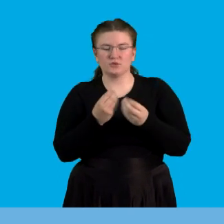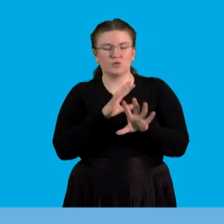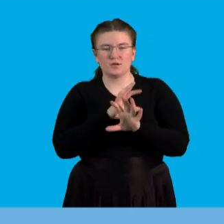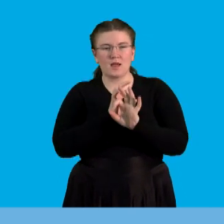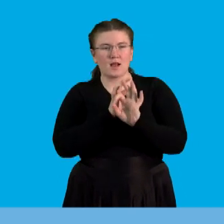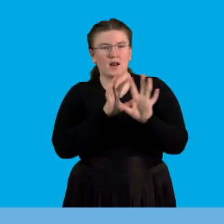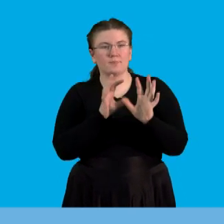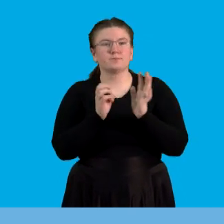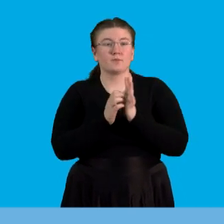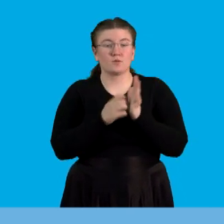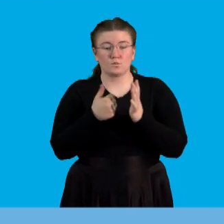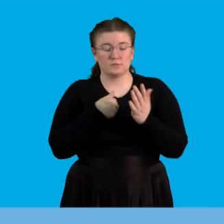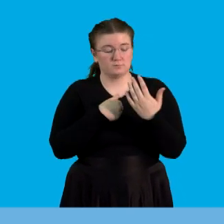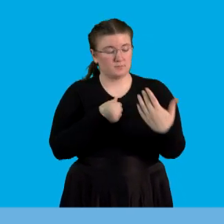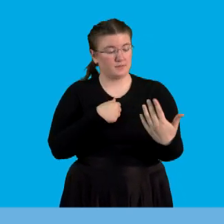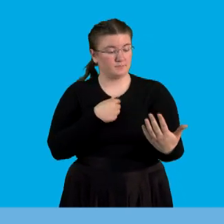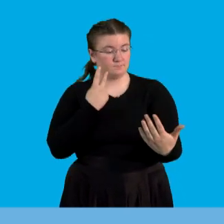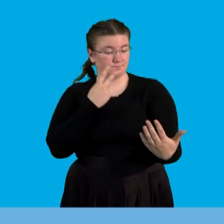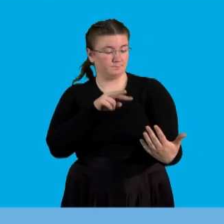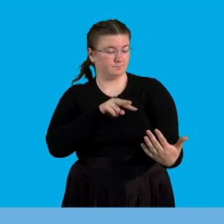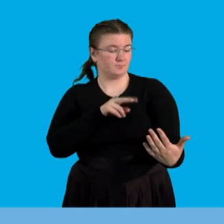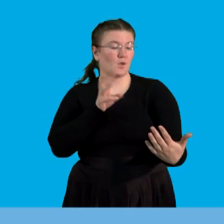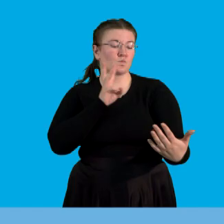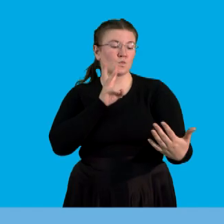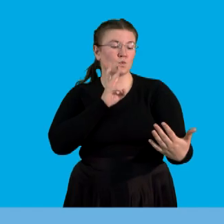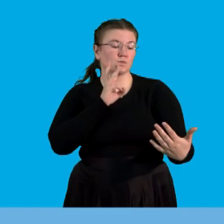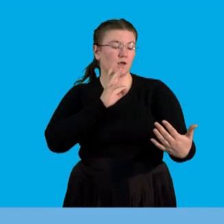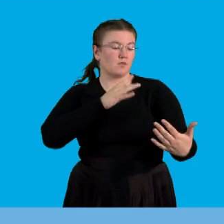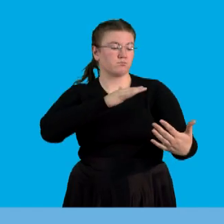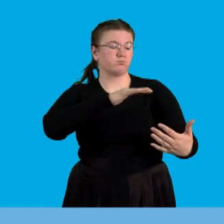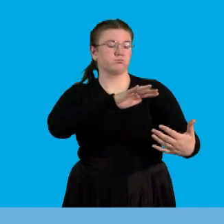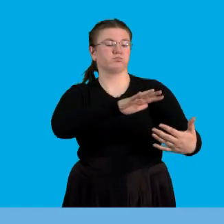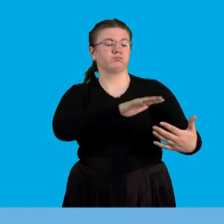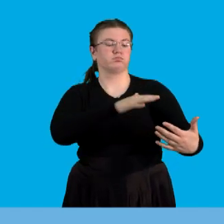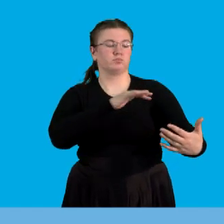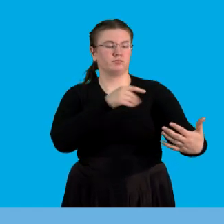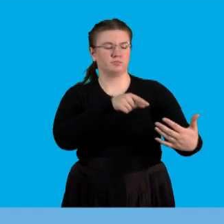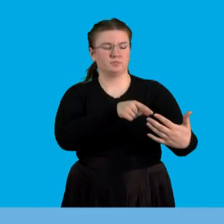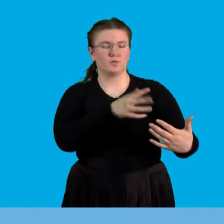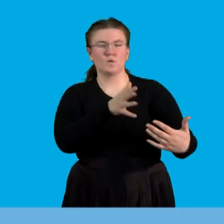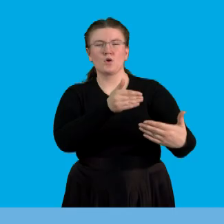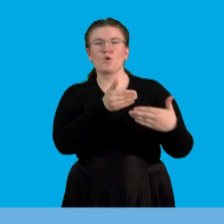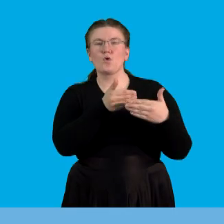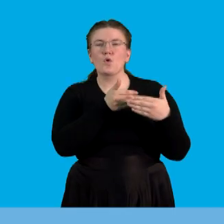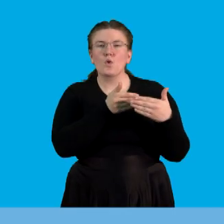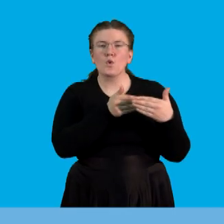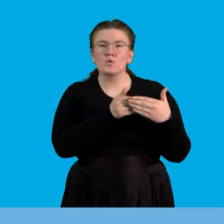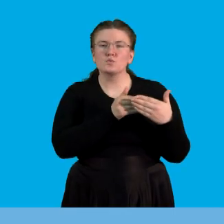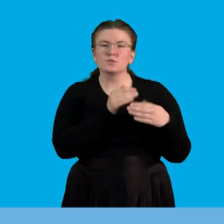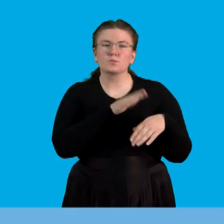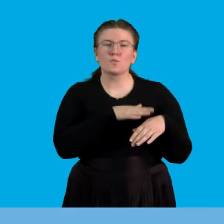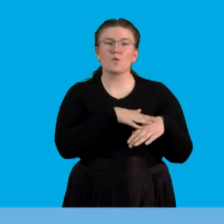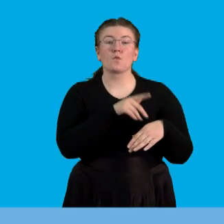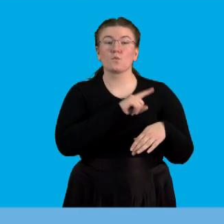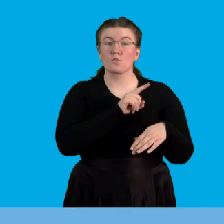at your legs or hands through some water, they will appear closer than they actually are. Why this